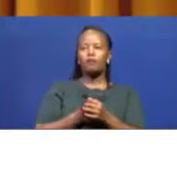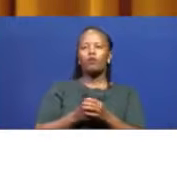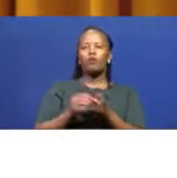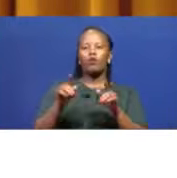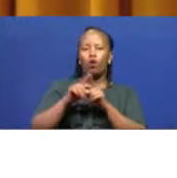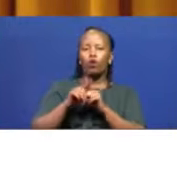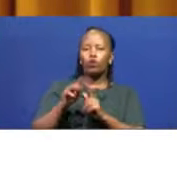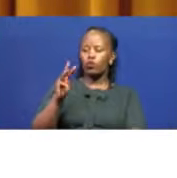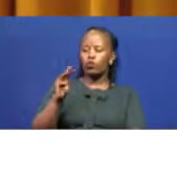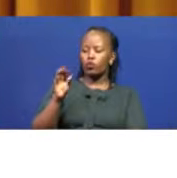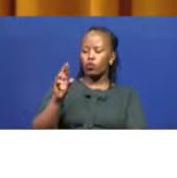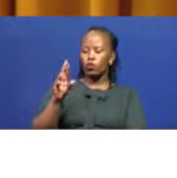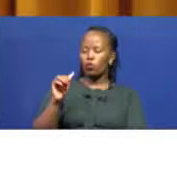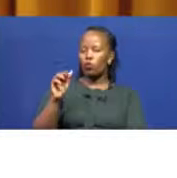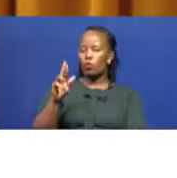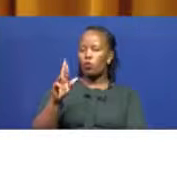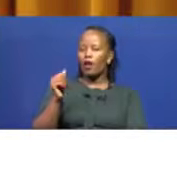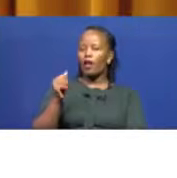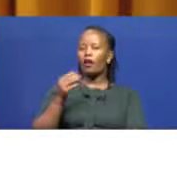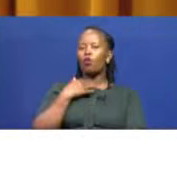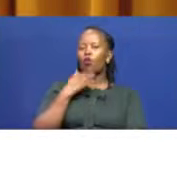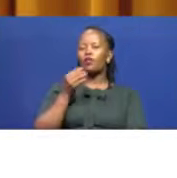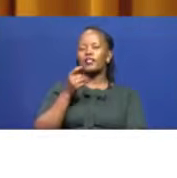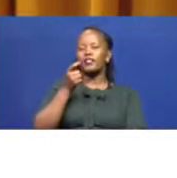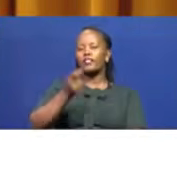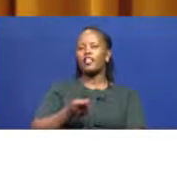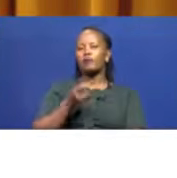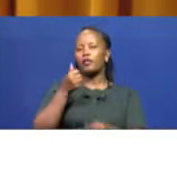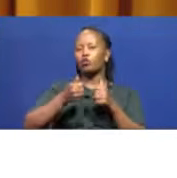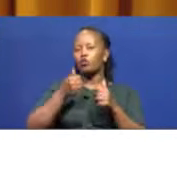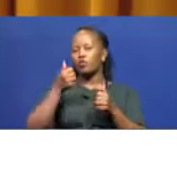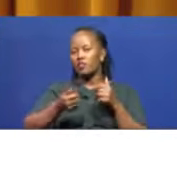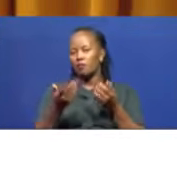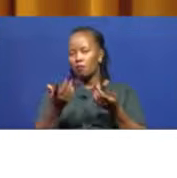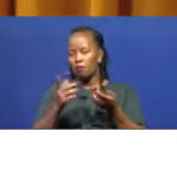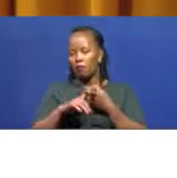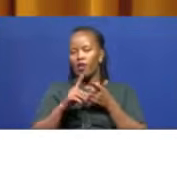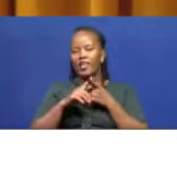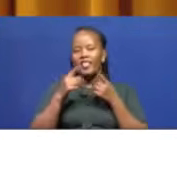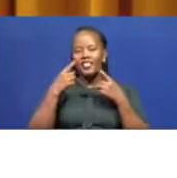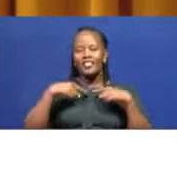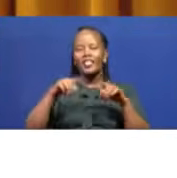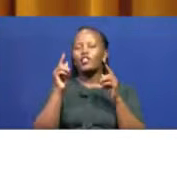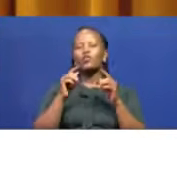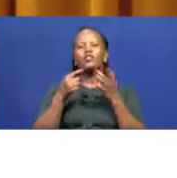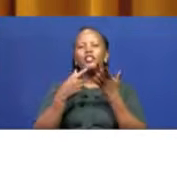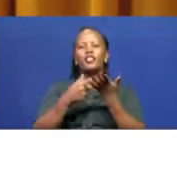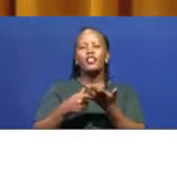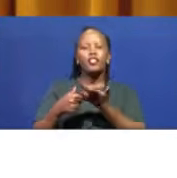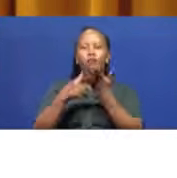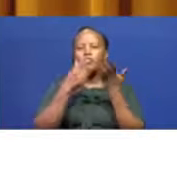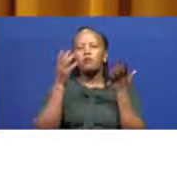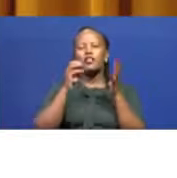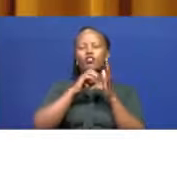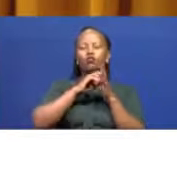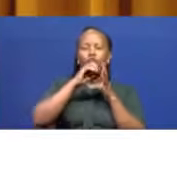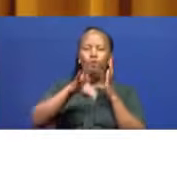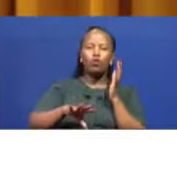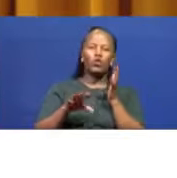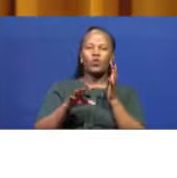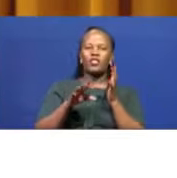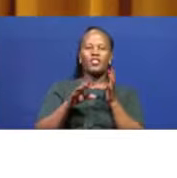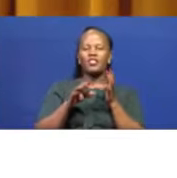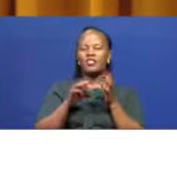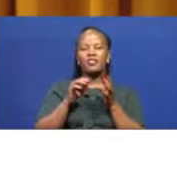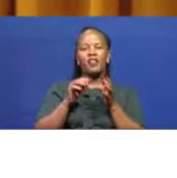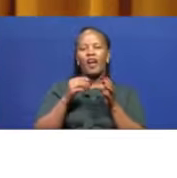then sought the following orders. A declaration that the impeachment motion moved by the third respondent does